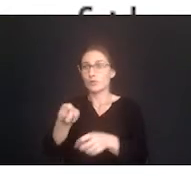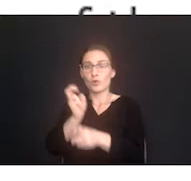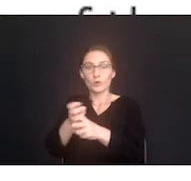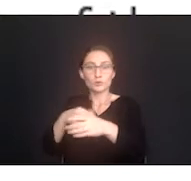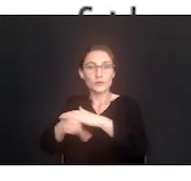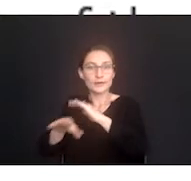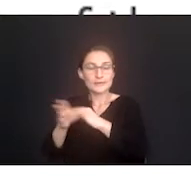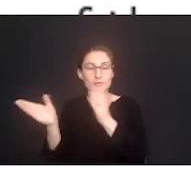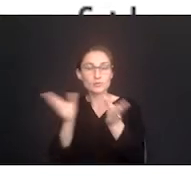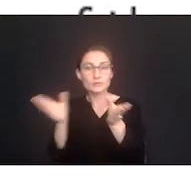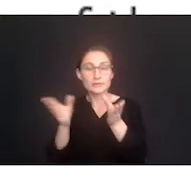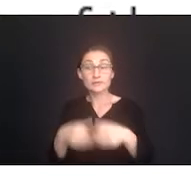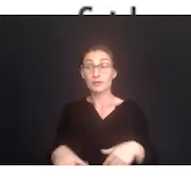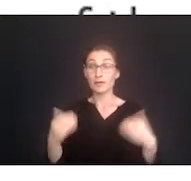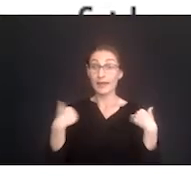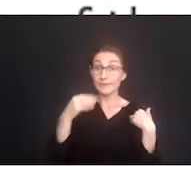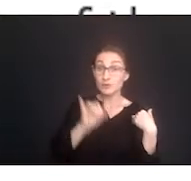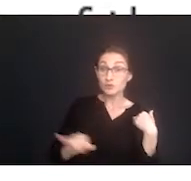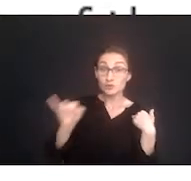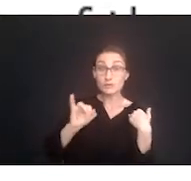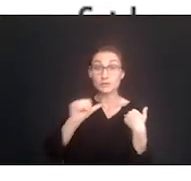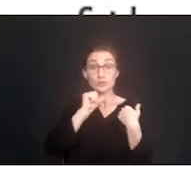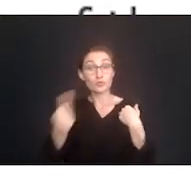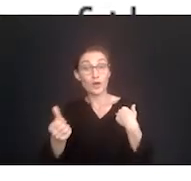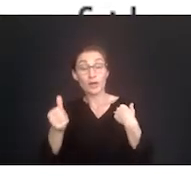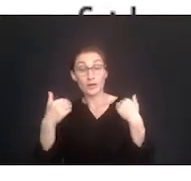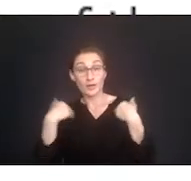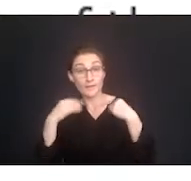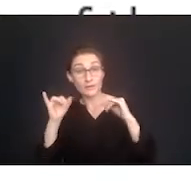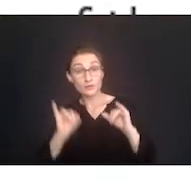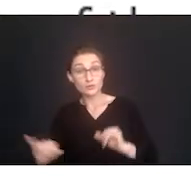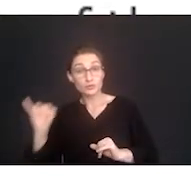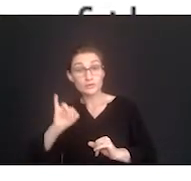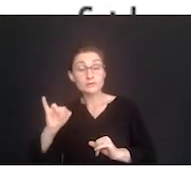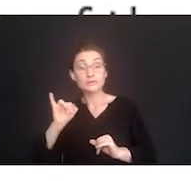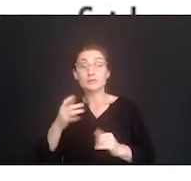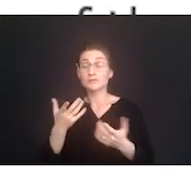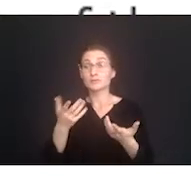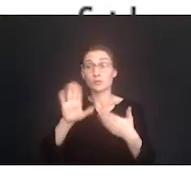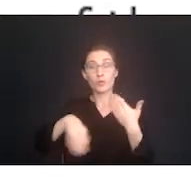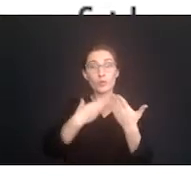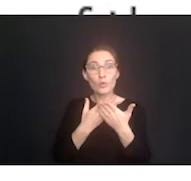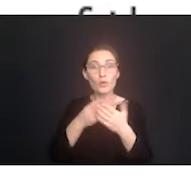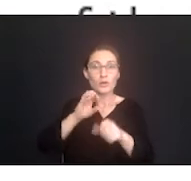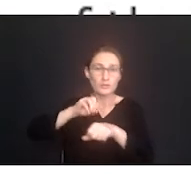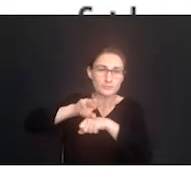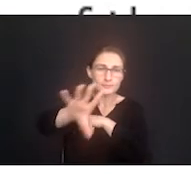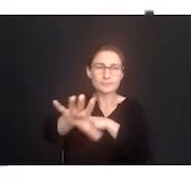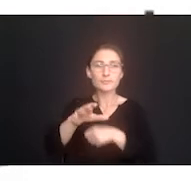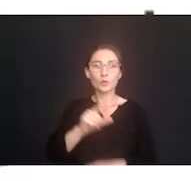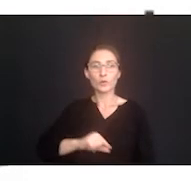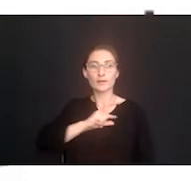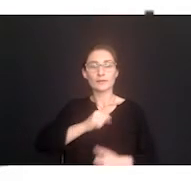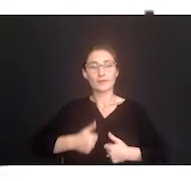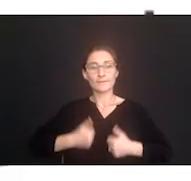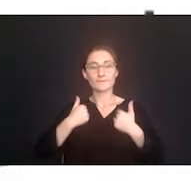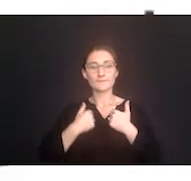services? Do they have health insurance? Do they not have health insurance? These types of things could affect the quality of life for that person as